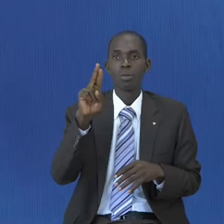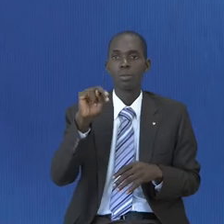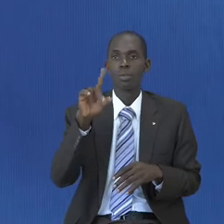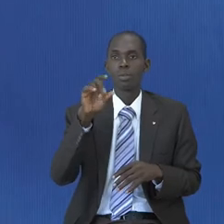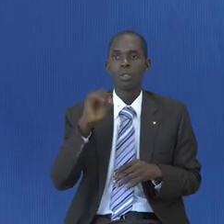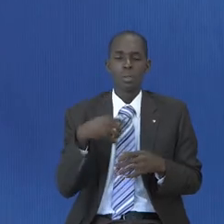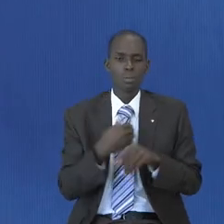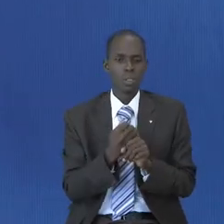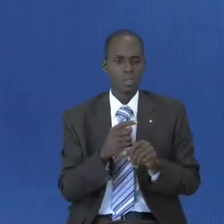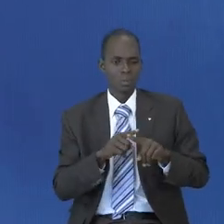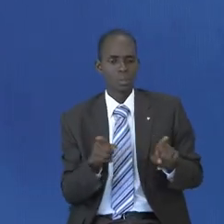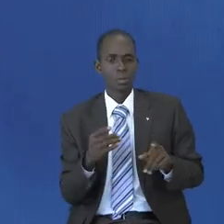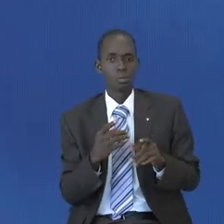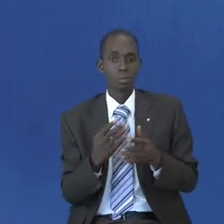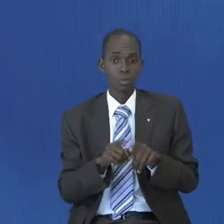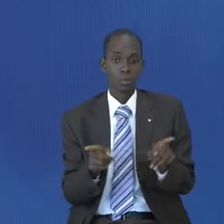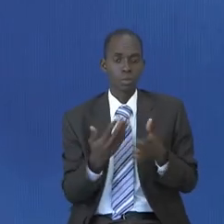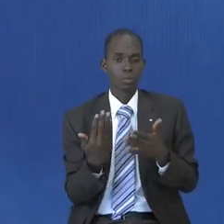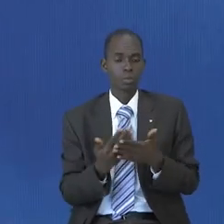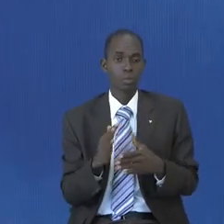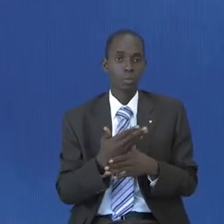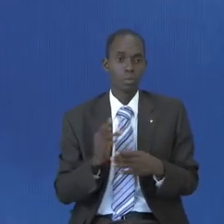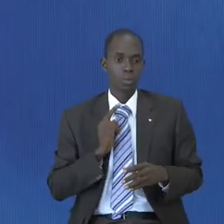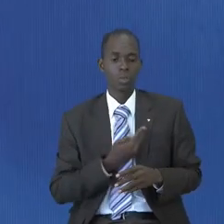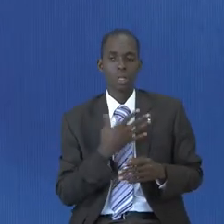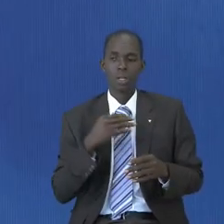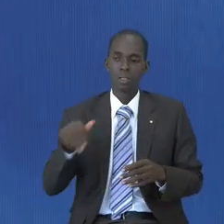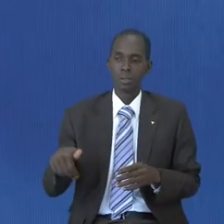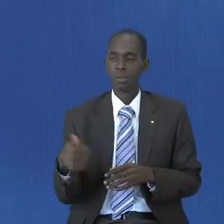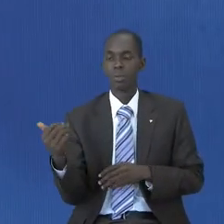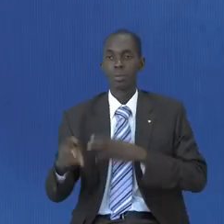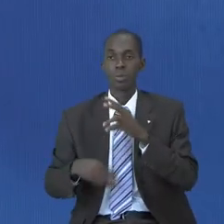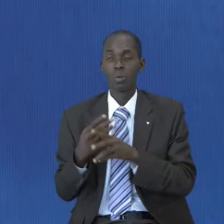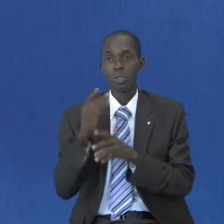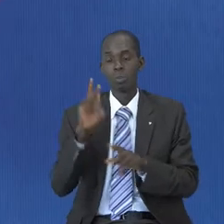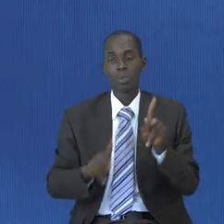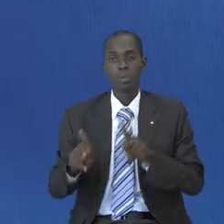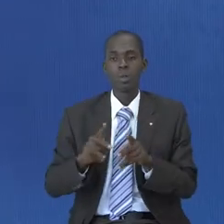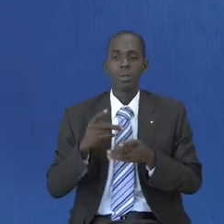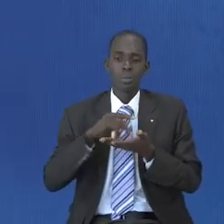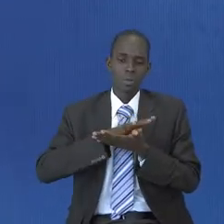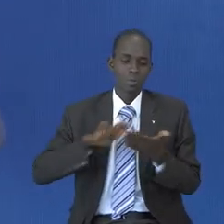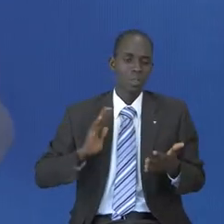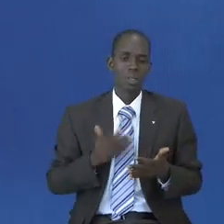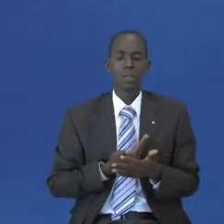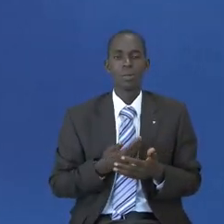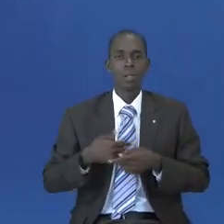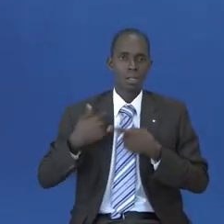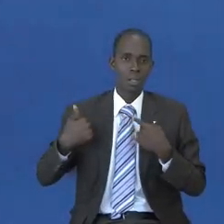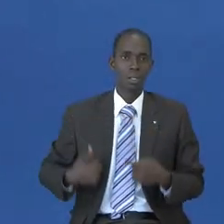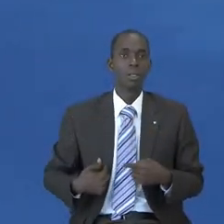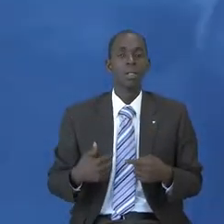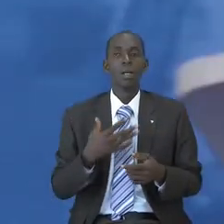them Gentiles, purifying their hearts by faith. And that's what John